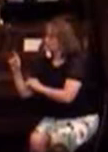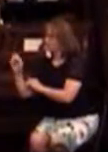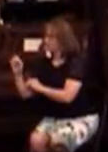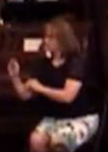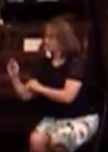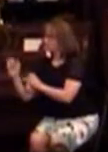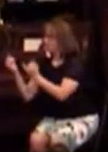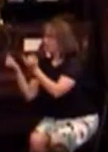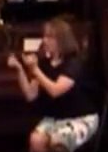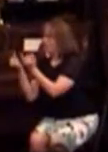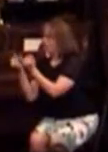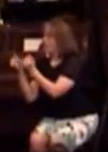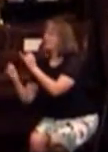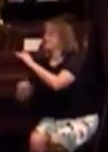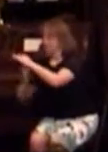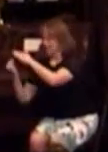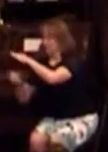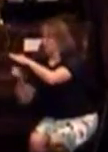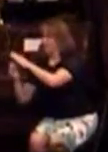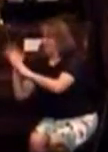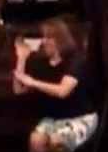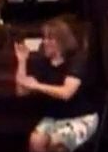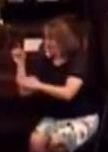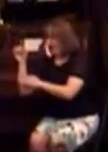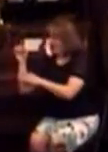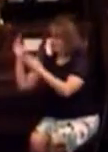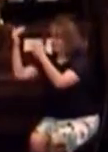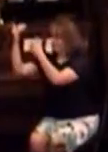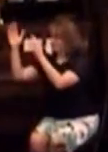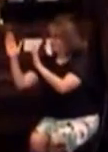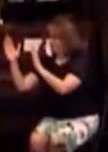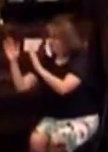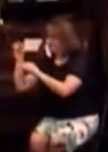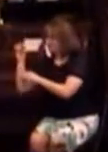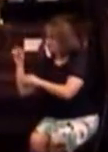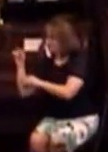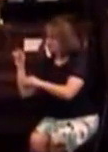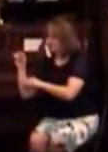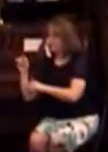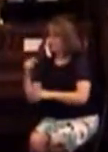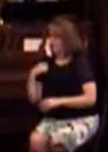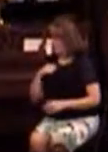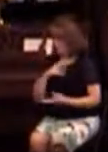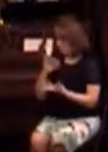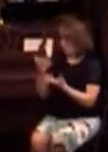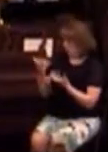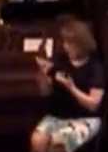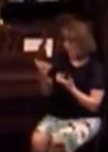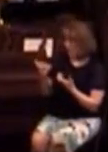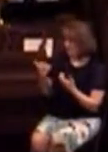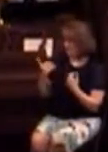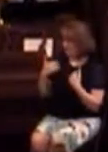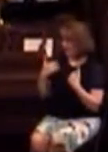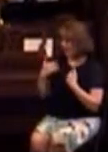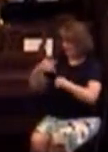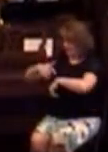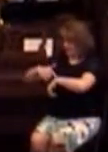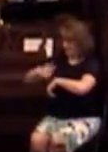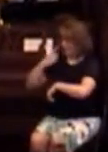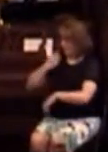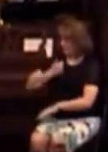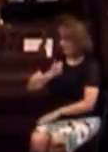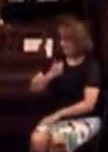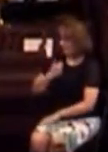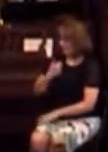Not important, not urgent. And how many of us play solitaire? Why do we play solitaire? I'll tell you why I play solitaire.